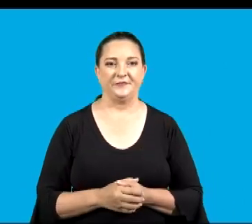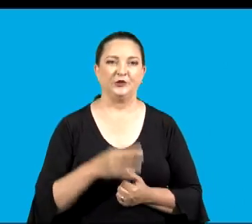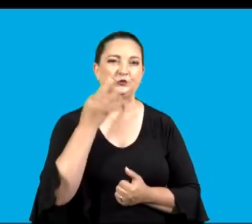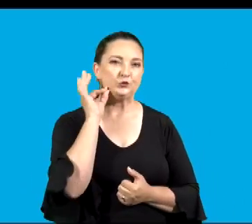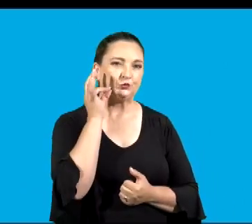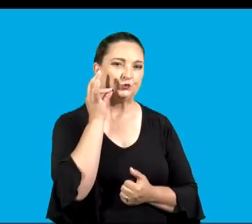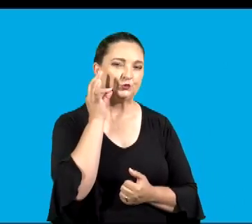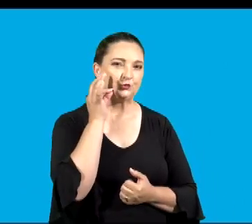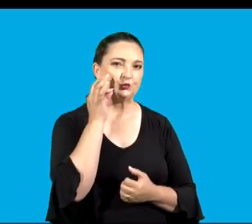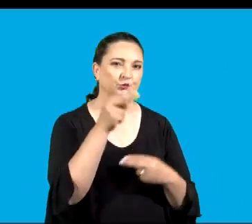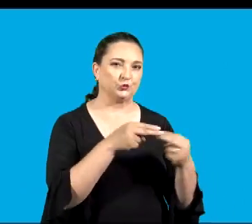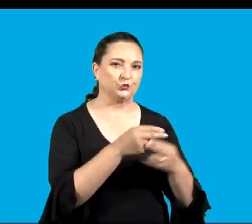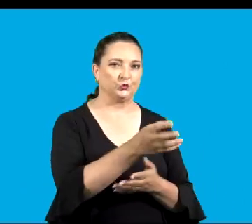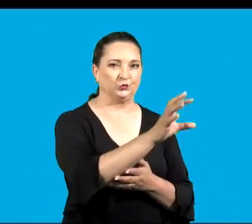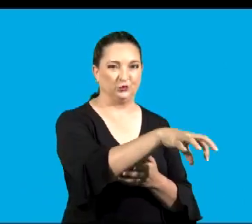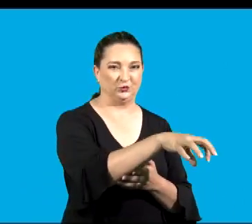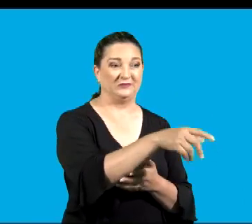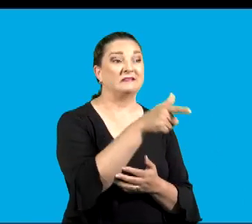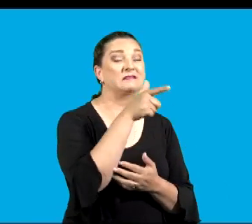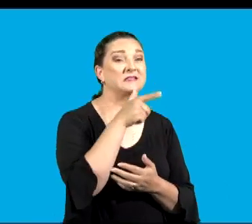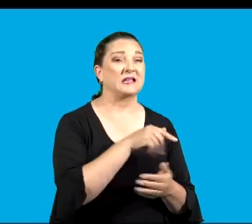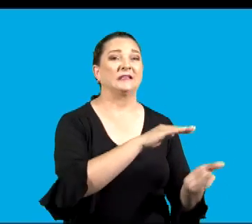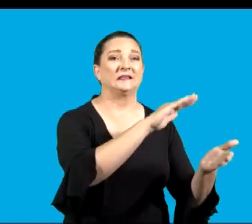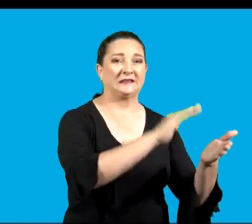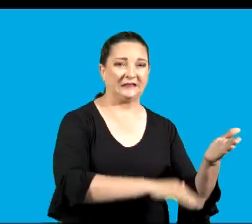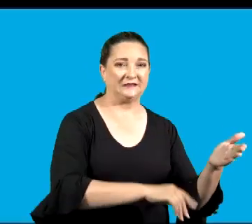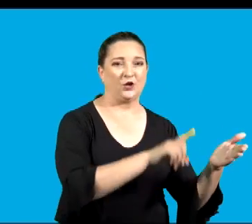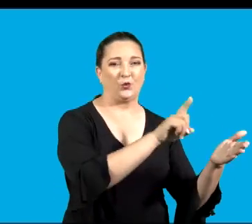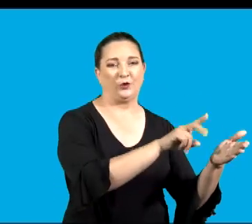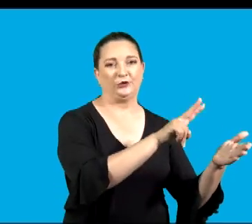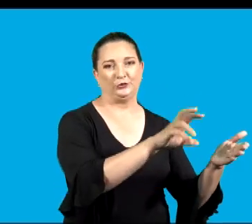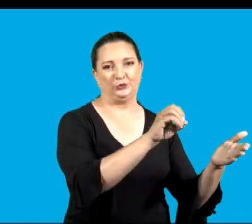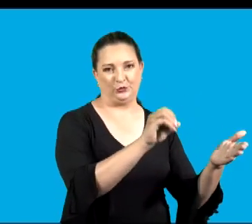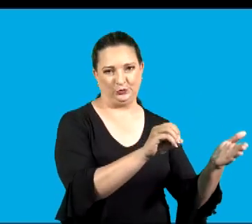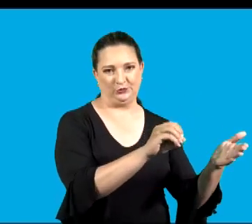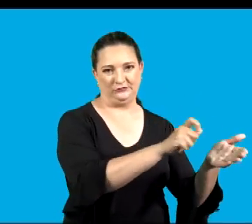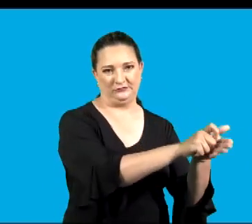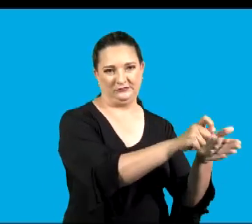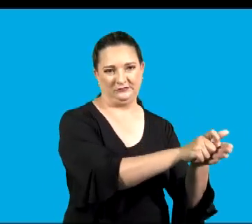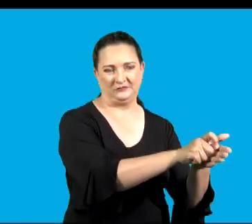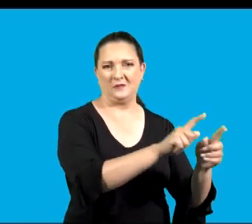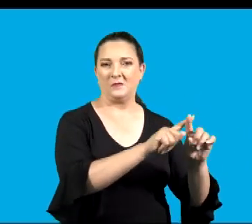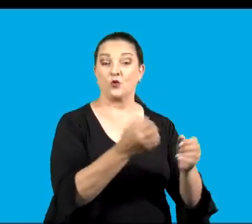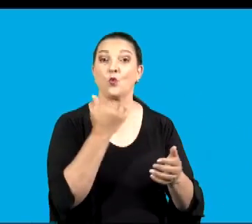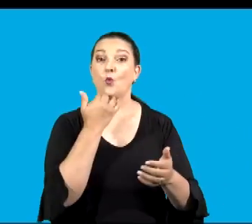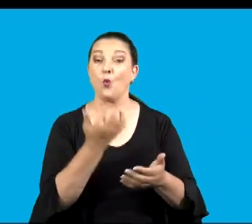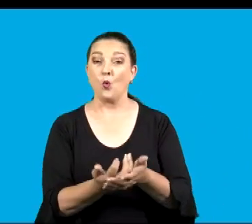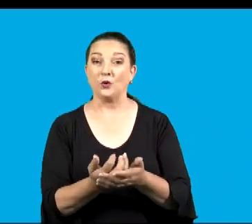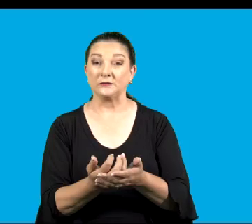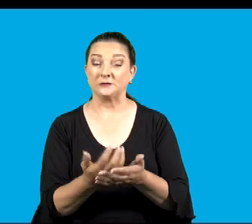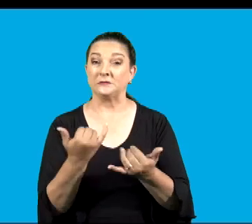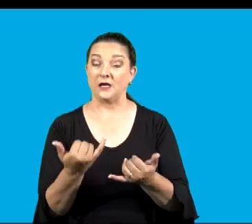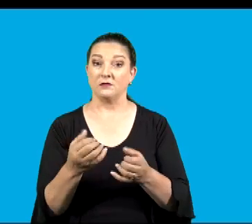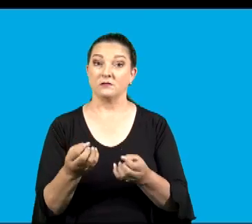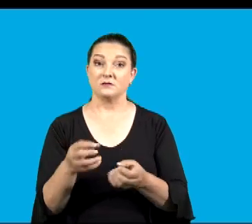Candy stores recorded the discount as 1,200. Awesome Supplies indicated that the business was